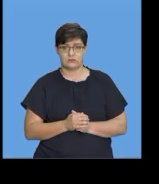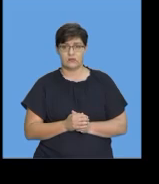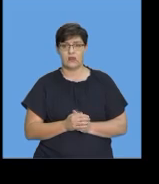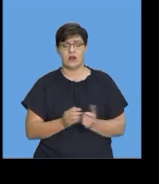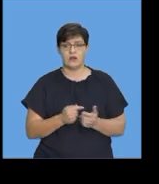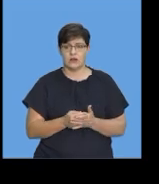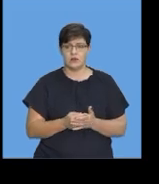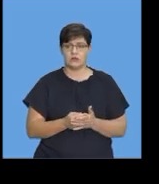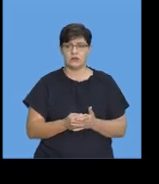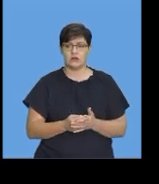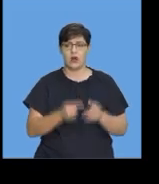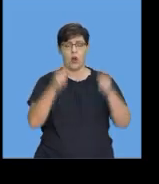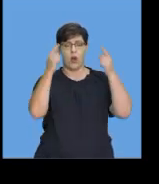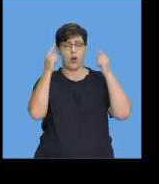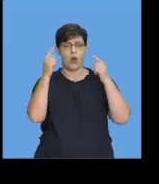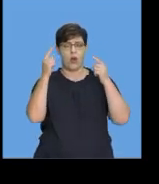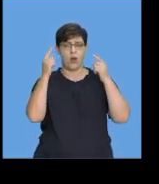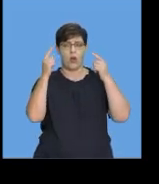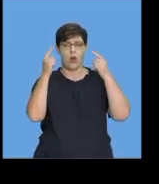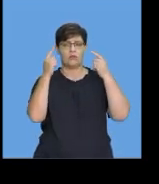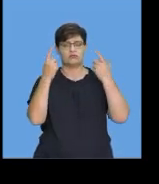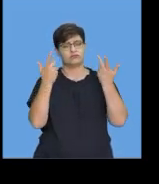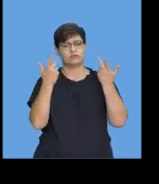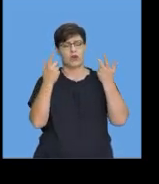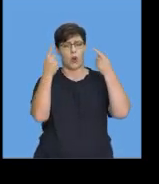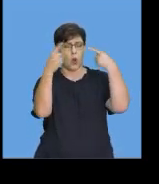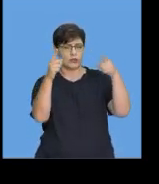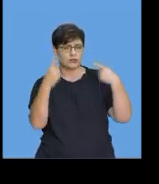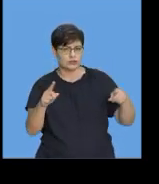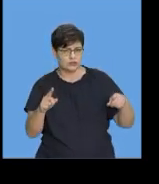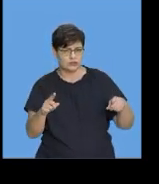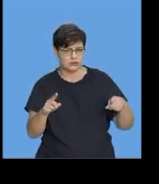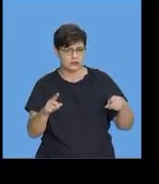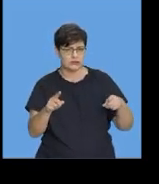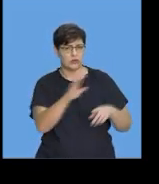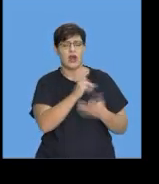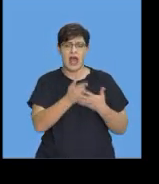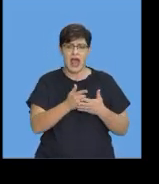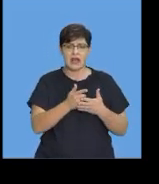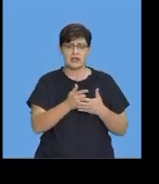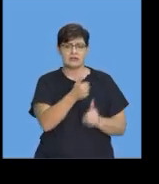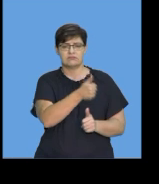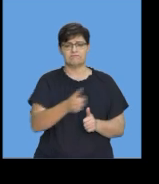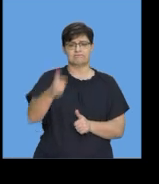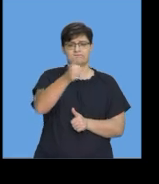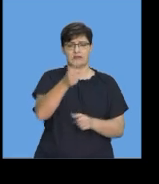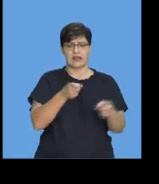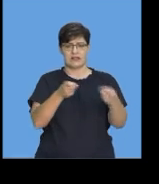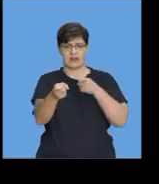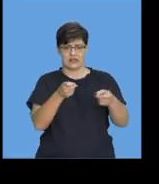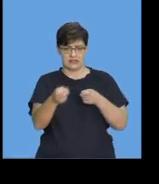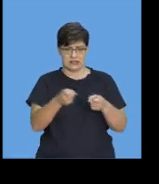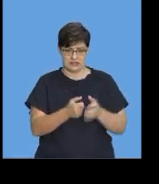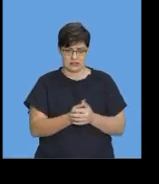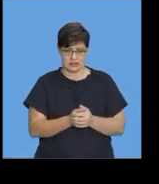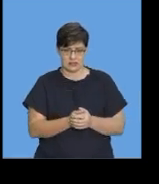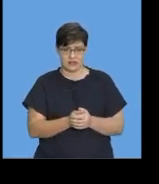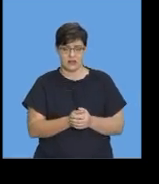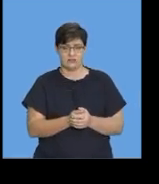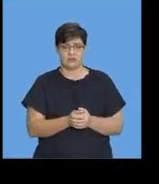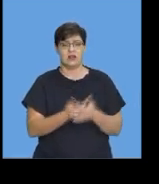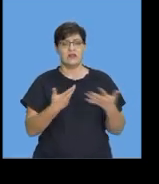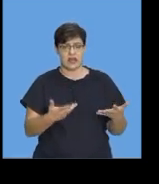our audit reports. We're also going to focus on corporate governance. And then finally, we're going to look at